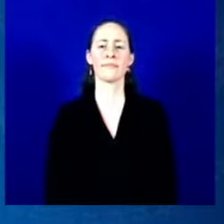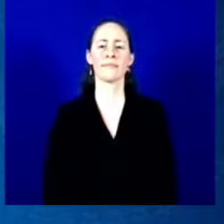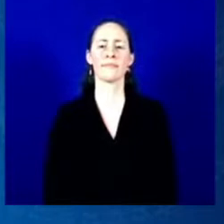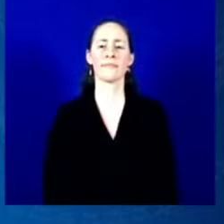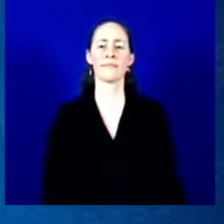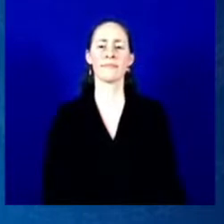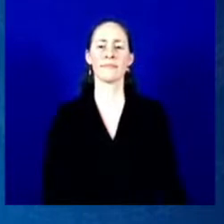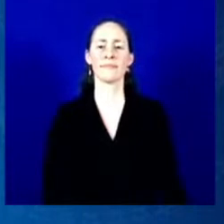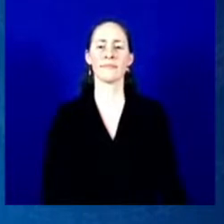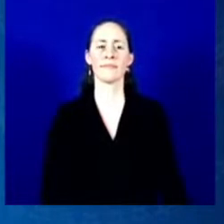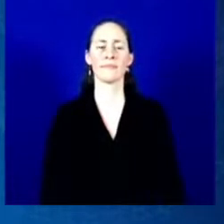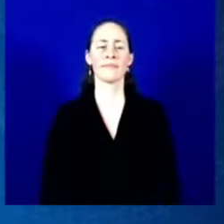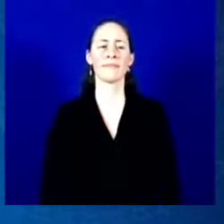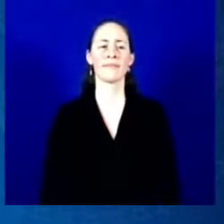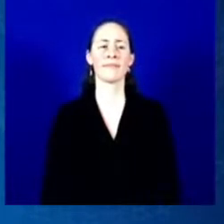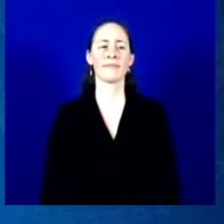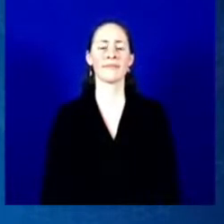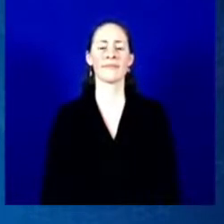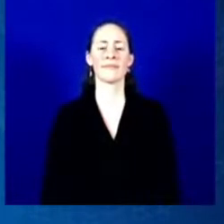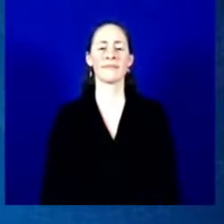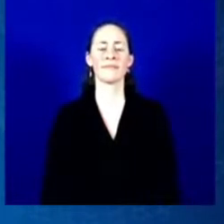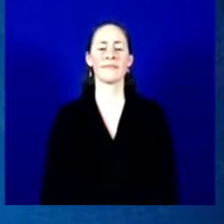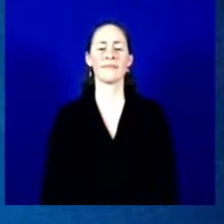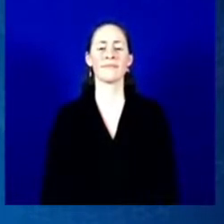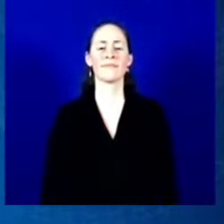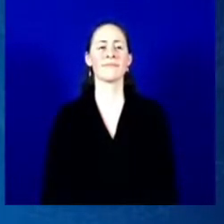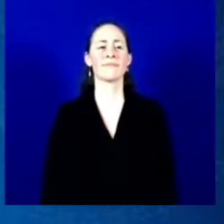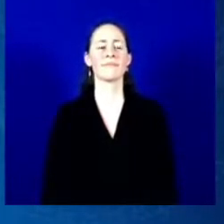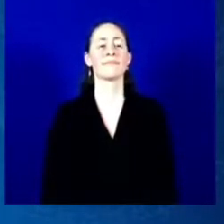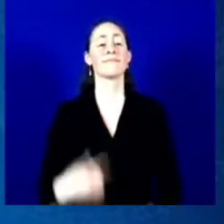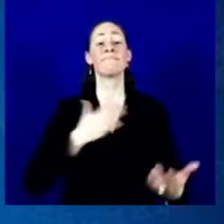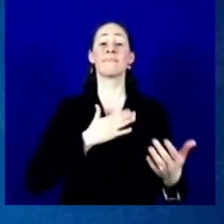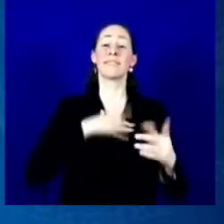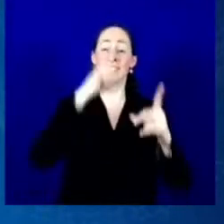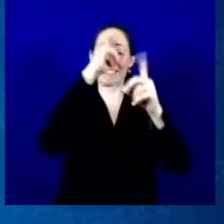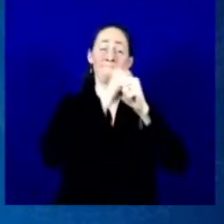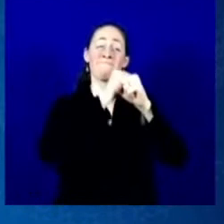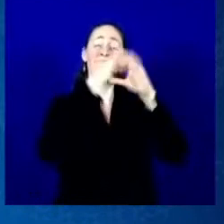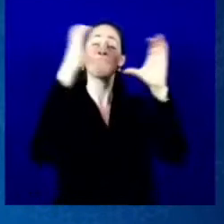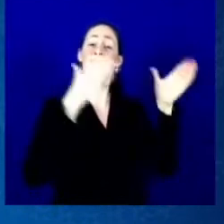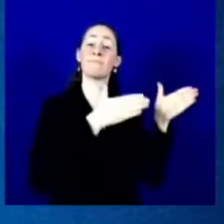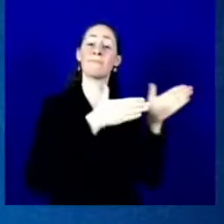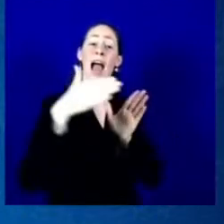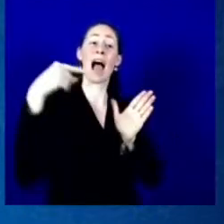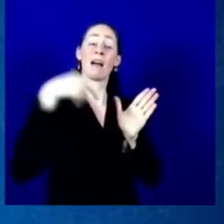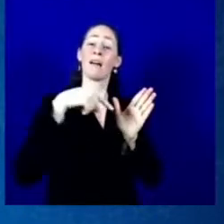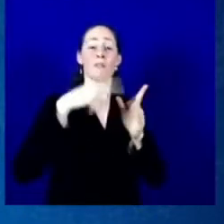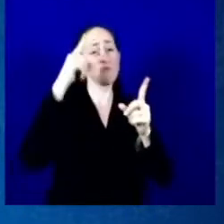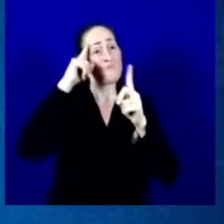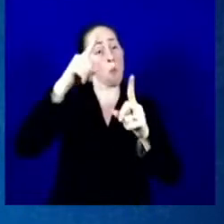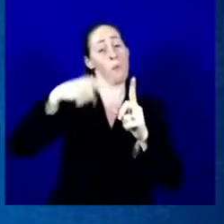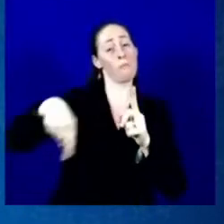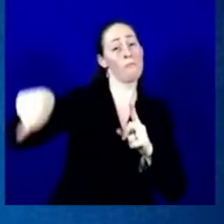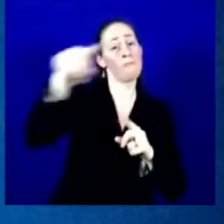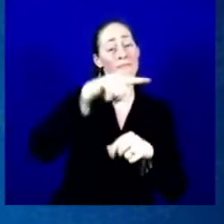the American Jobs Plan will help millions of people get back to their jobs and back to their